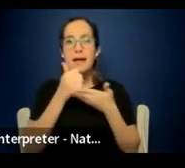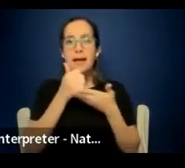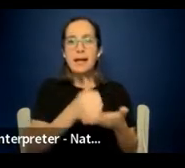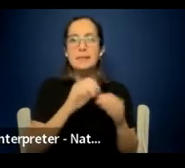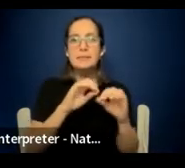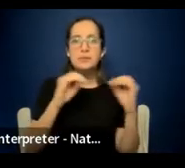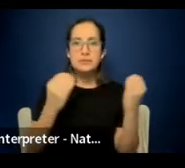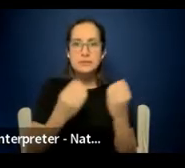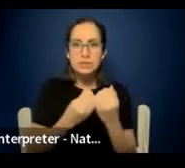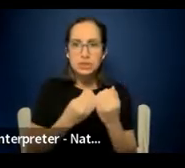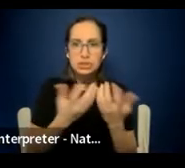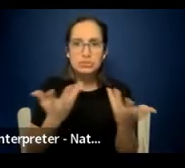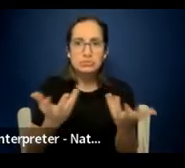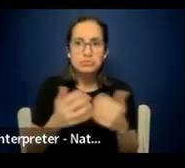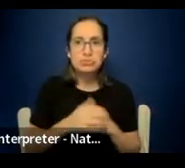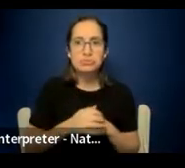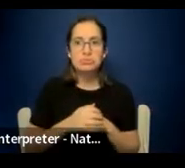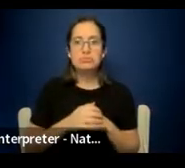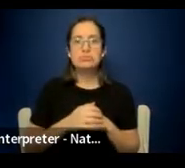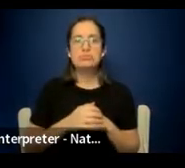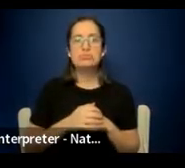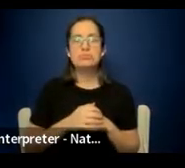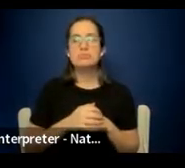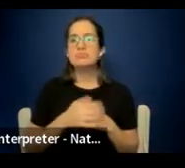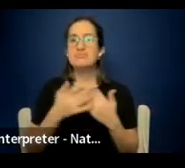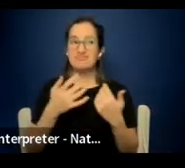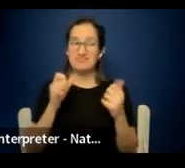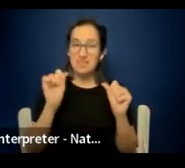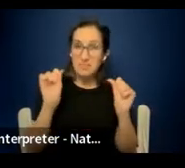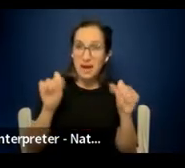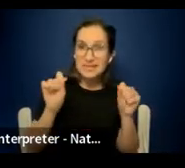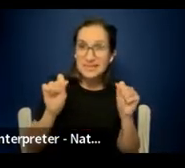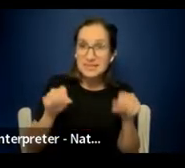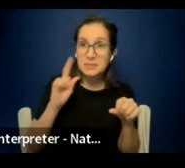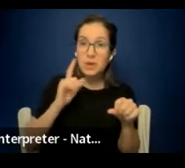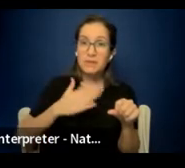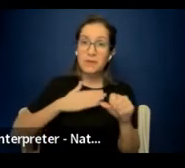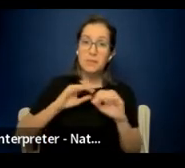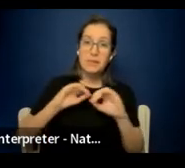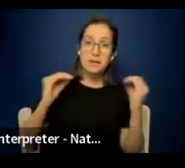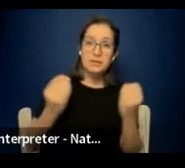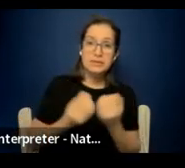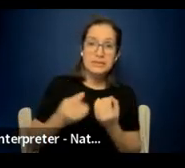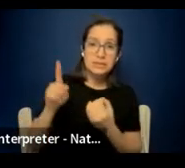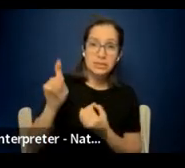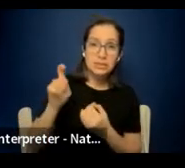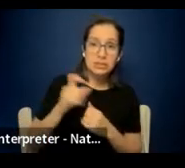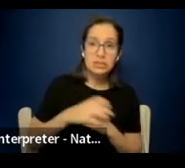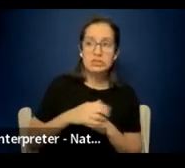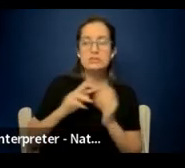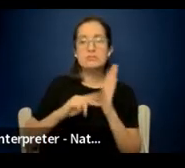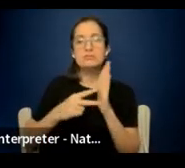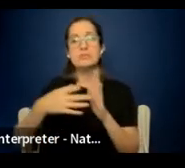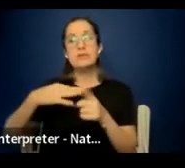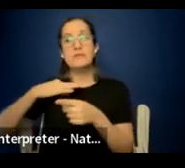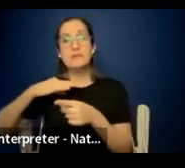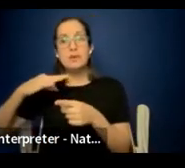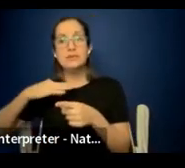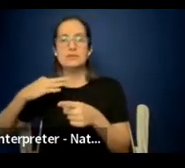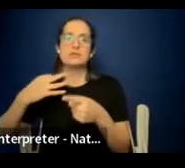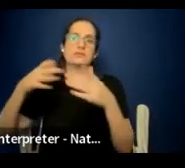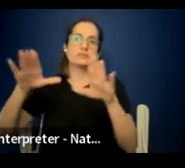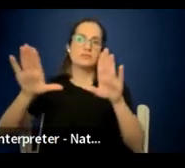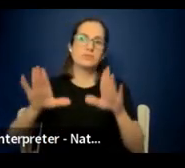organization? And what's really feasible, you know, for your organization in terms of, you know, volunteerism is an incredible